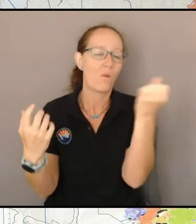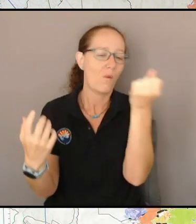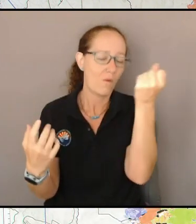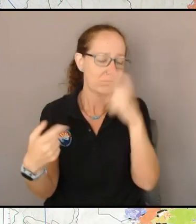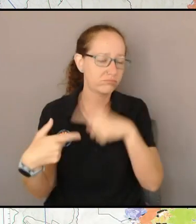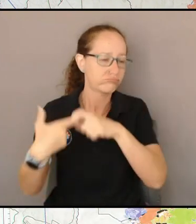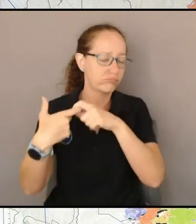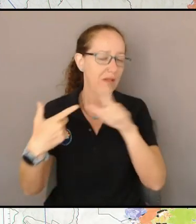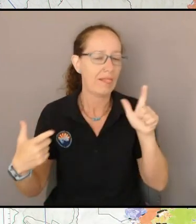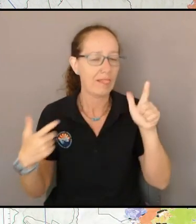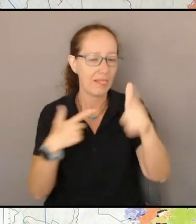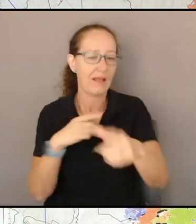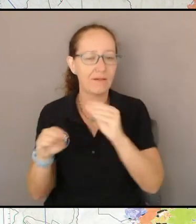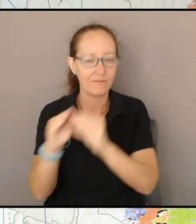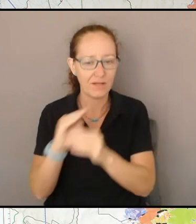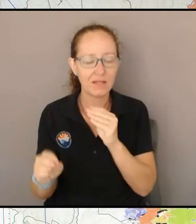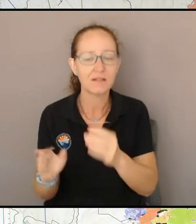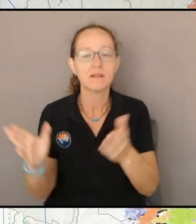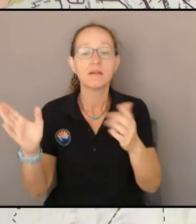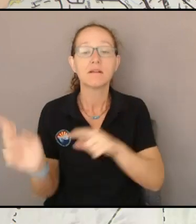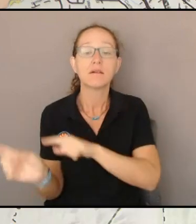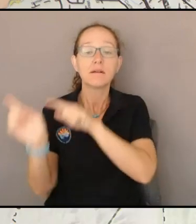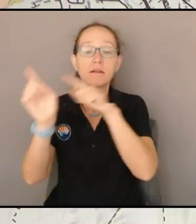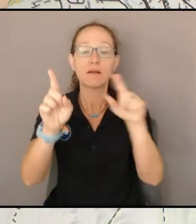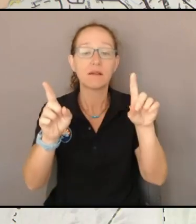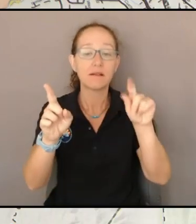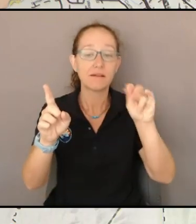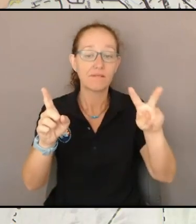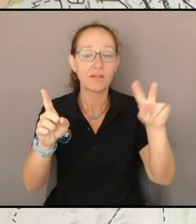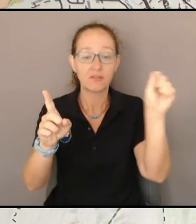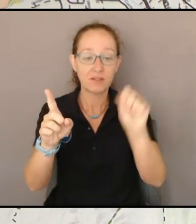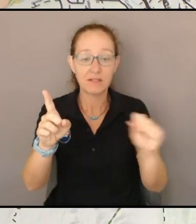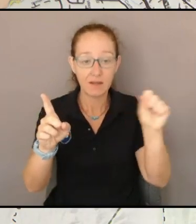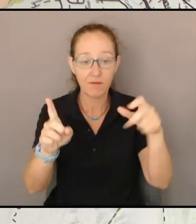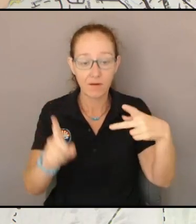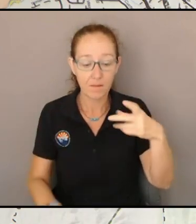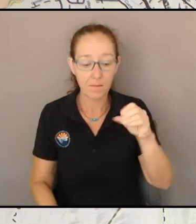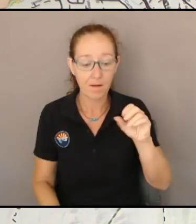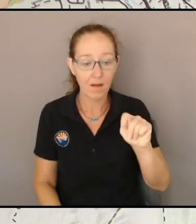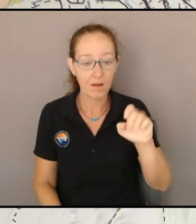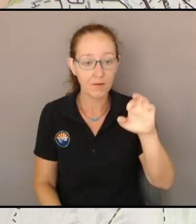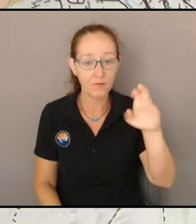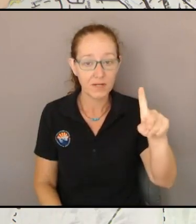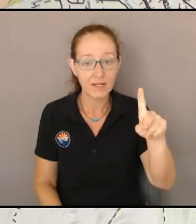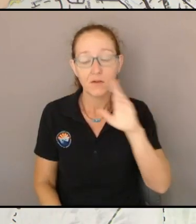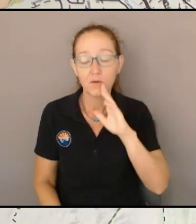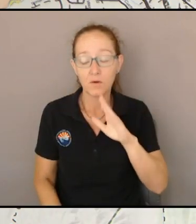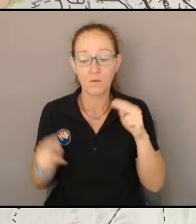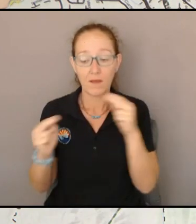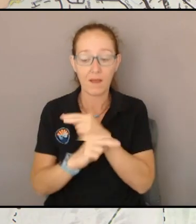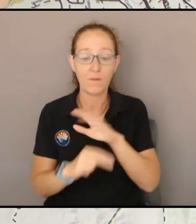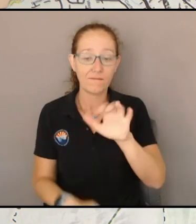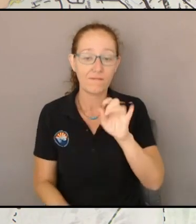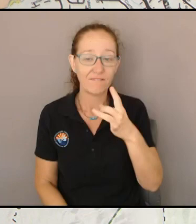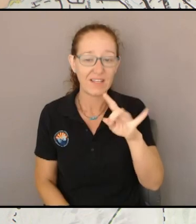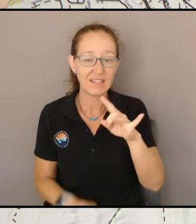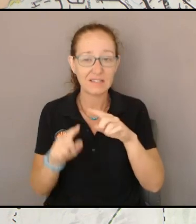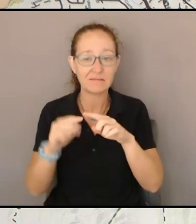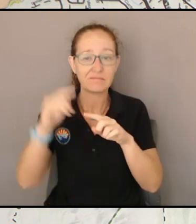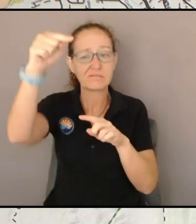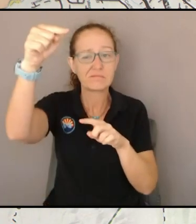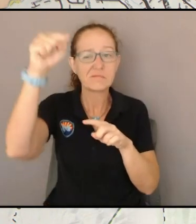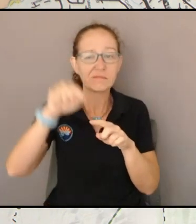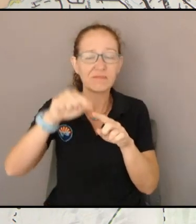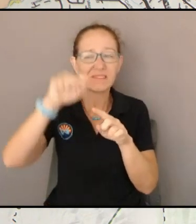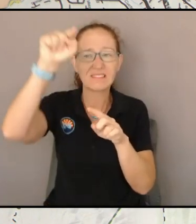Pot Creek, just off 518, just a little bit outside of Taos. They continue to do road repair and road work in there, and